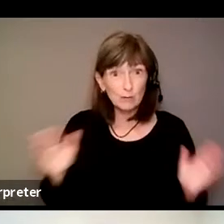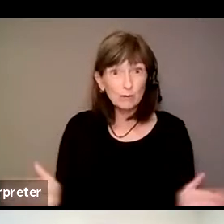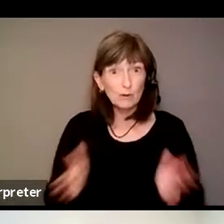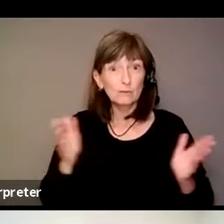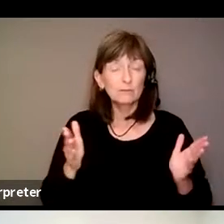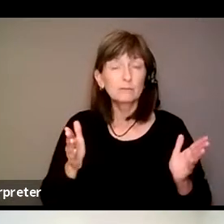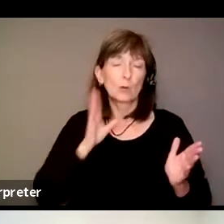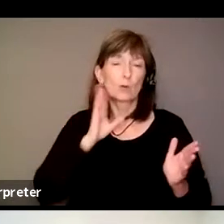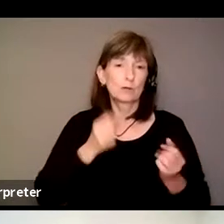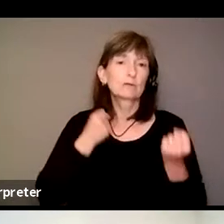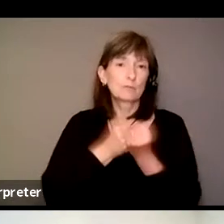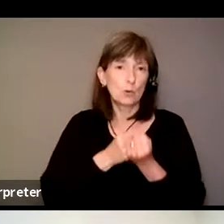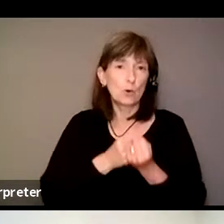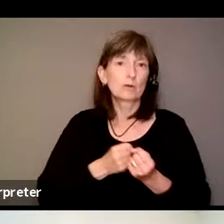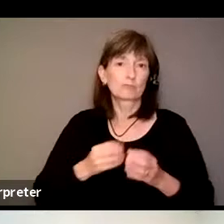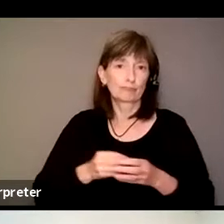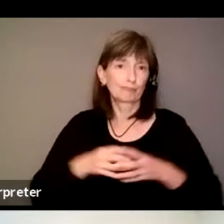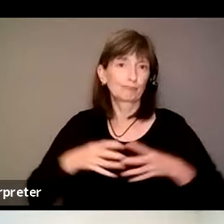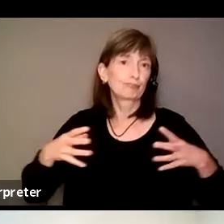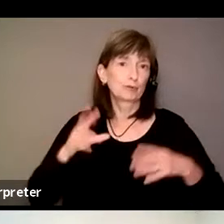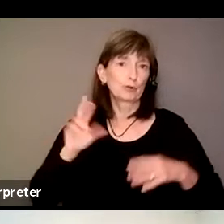of our province.